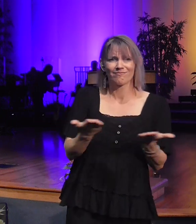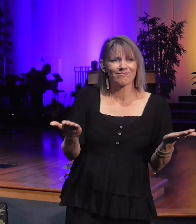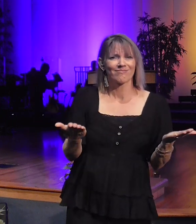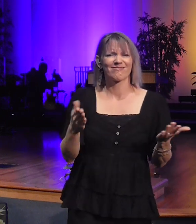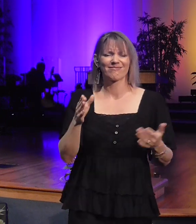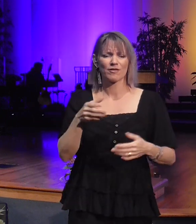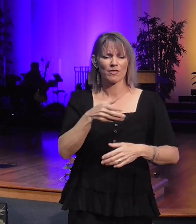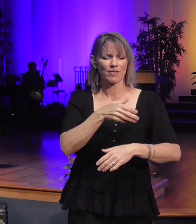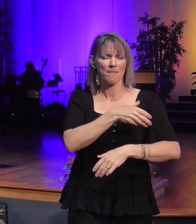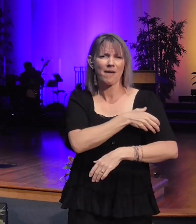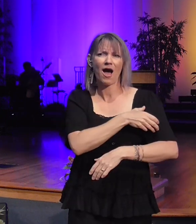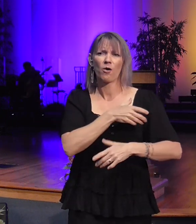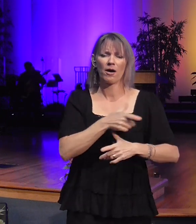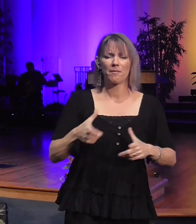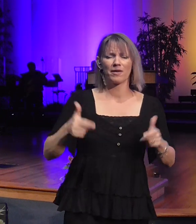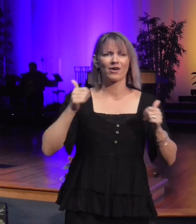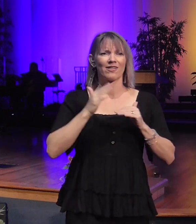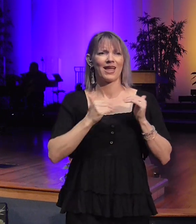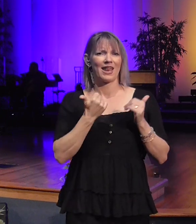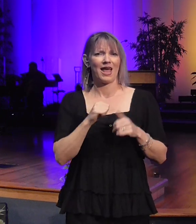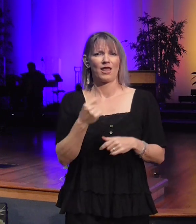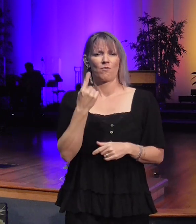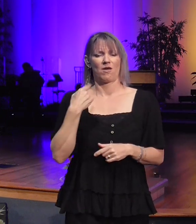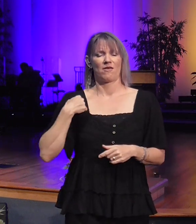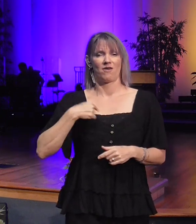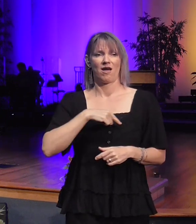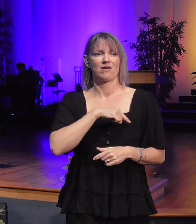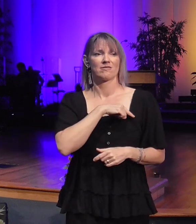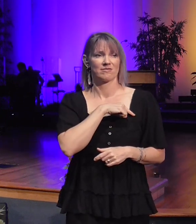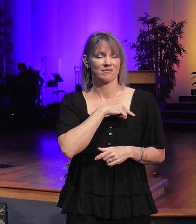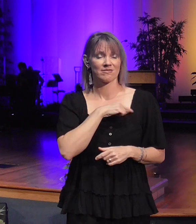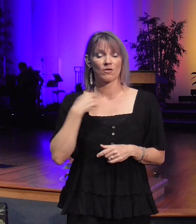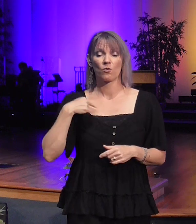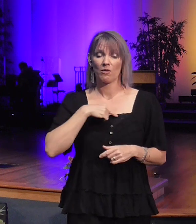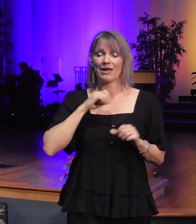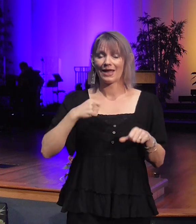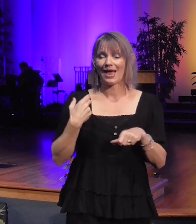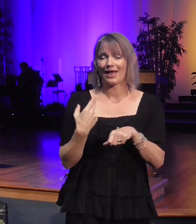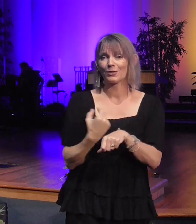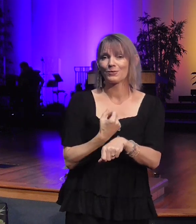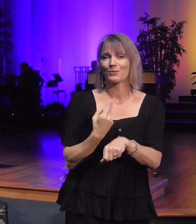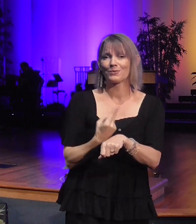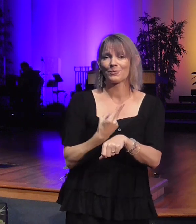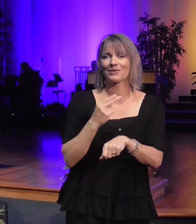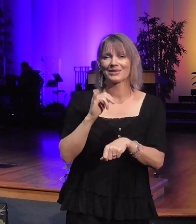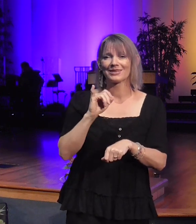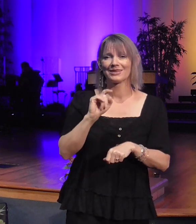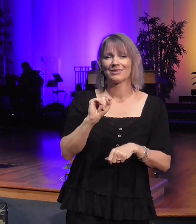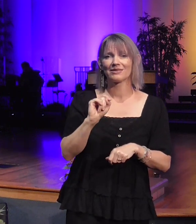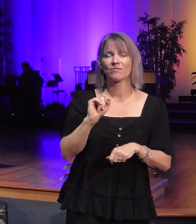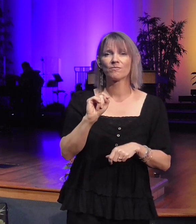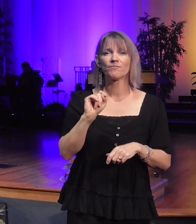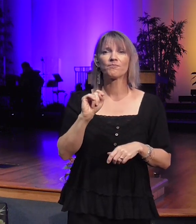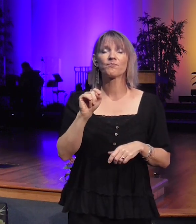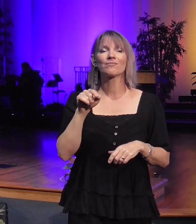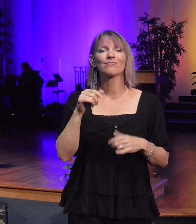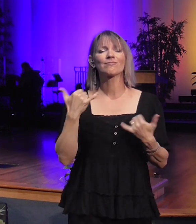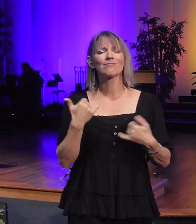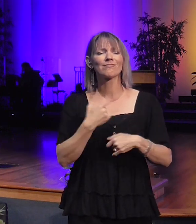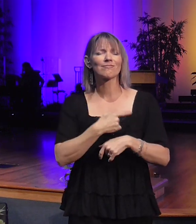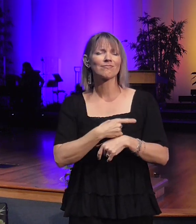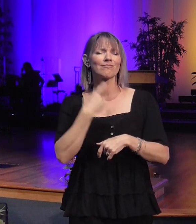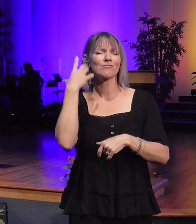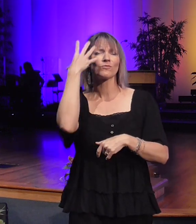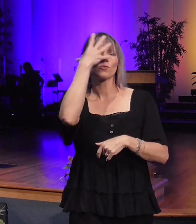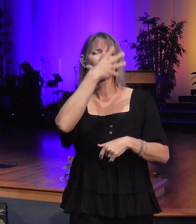any one of us is, and we can use it. And so on this beautiful Sunday